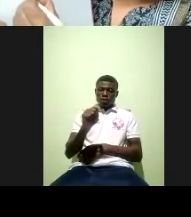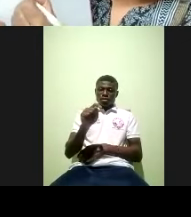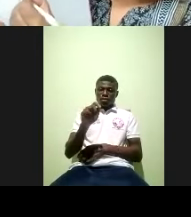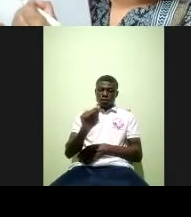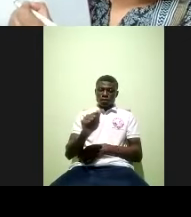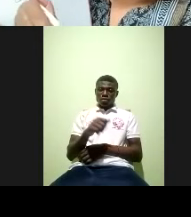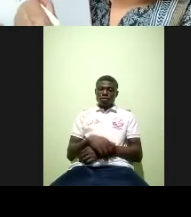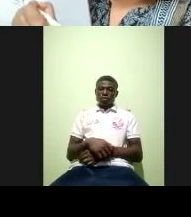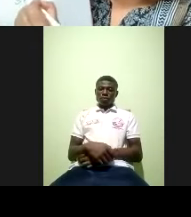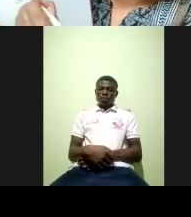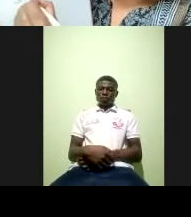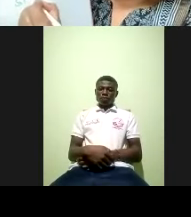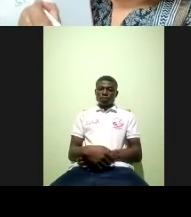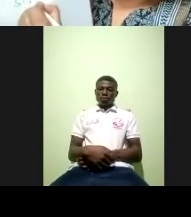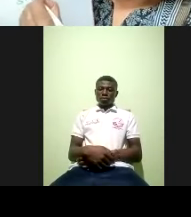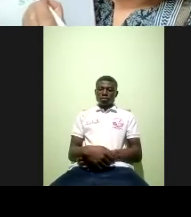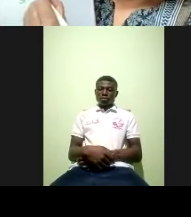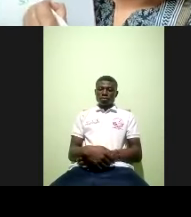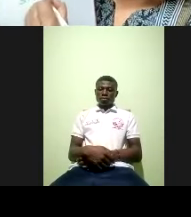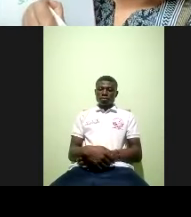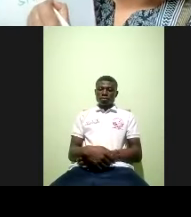or stitch,